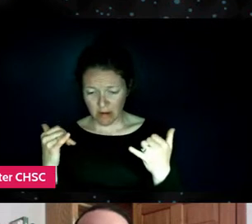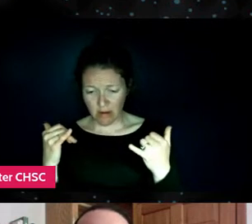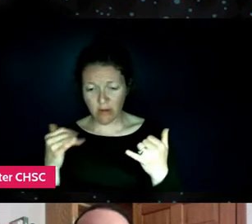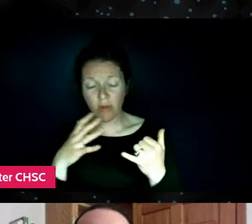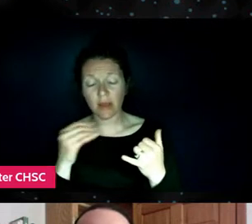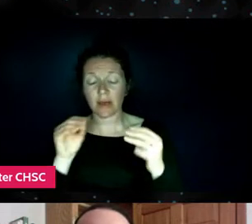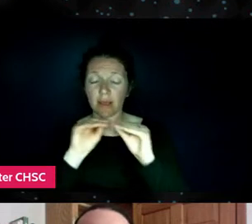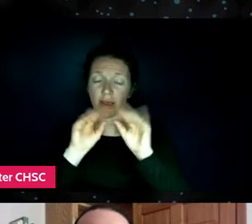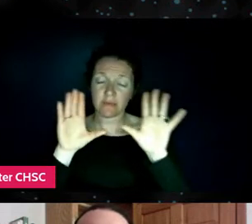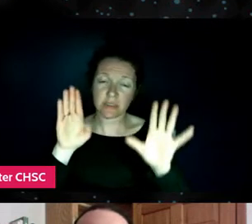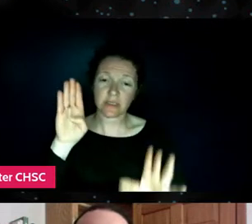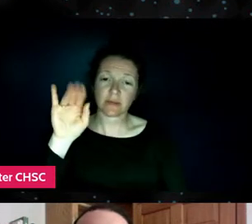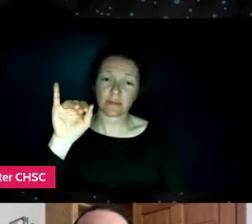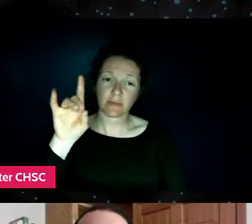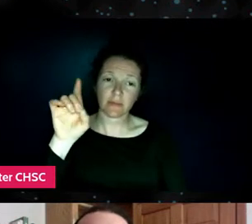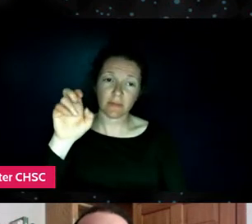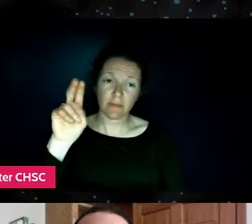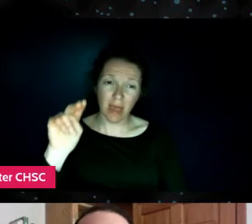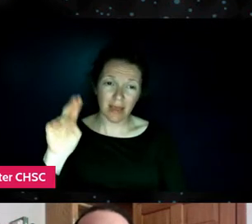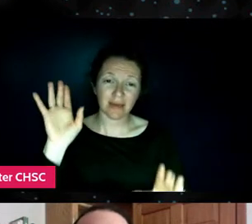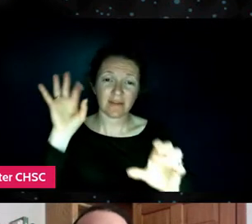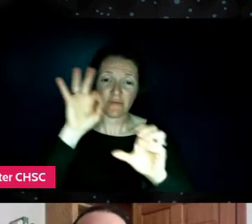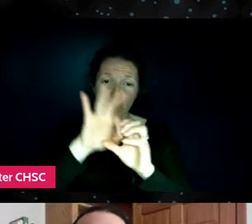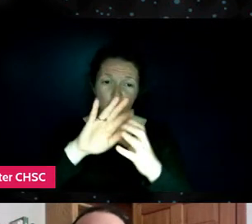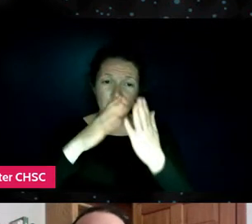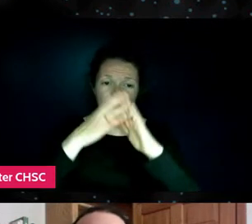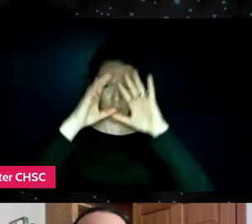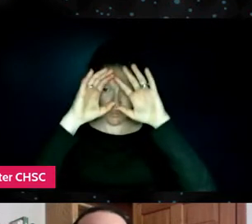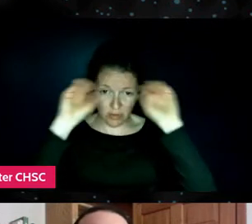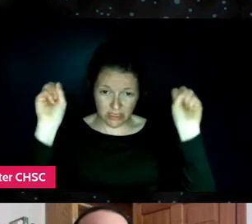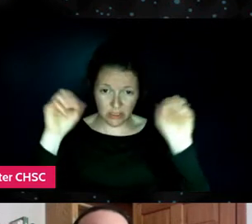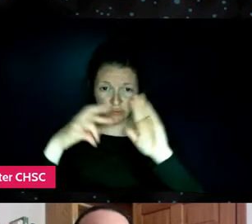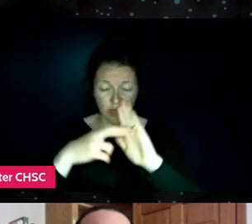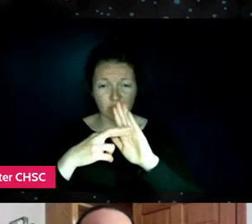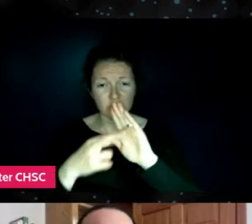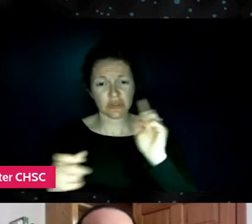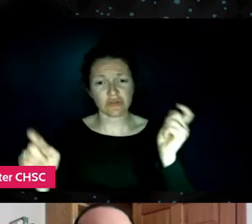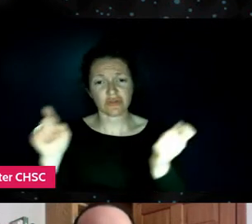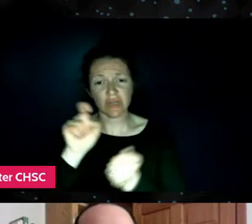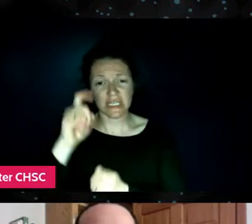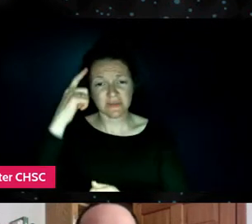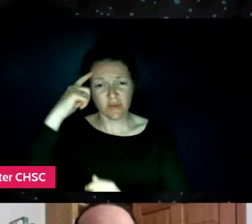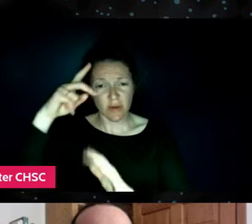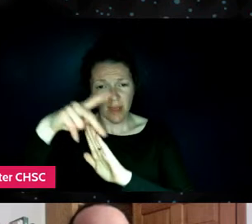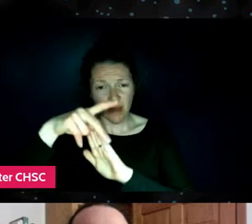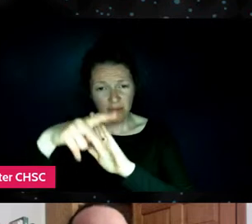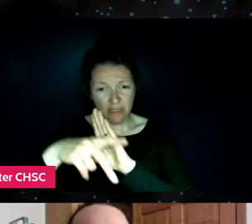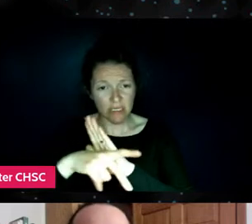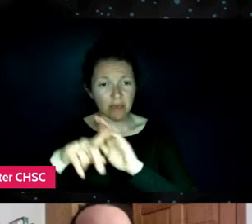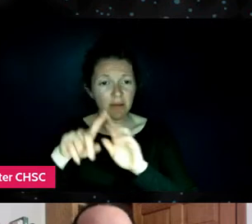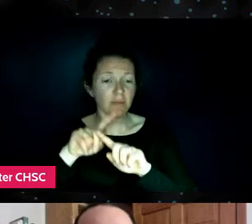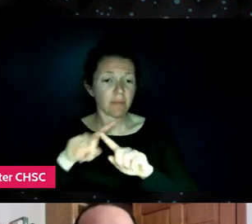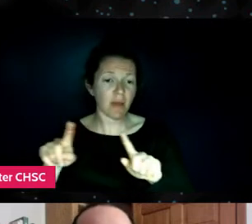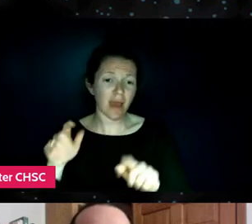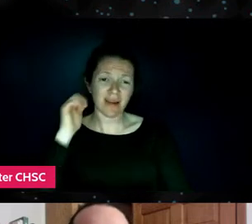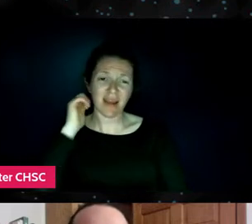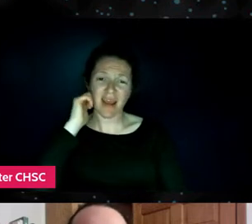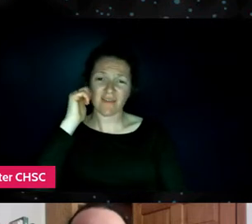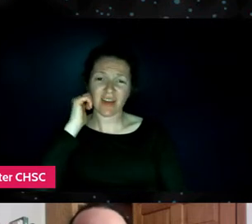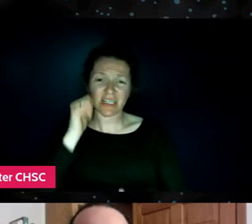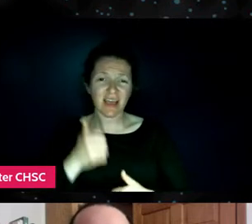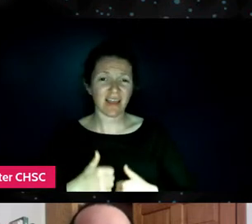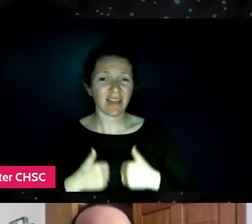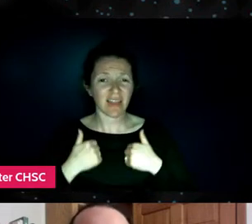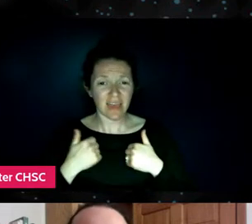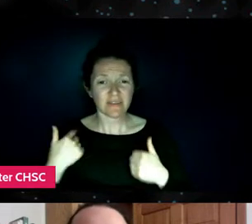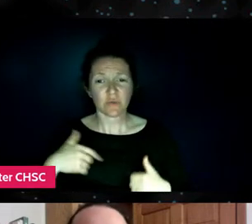Biden into office represented a change in policy. But similarly, in our daily lives, we have decisions